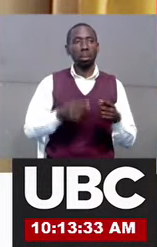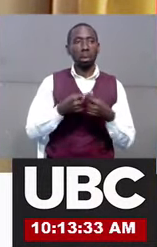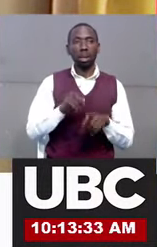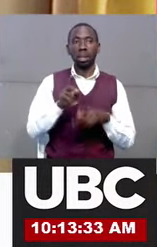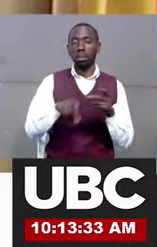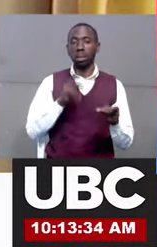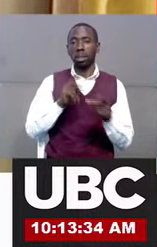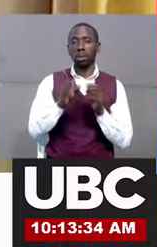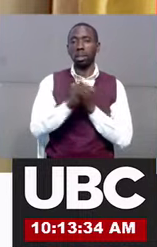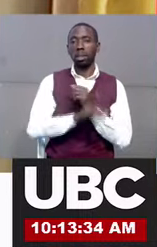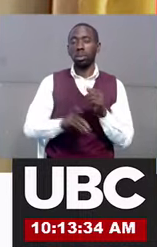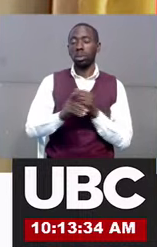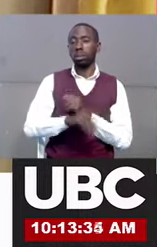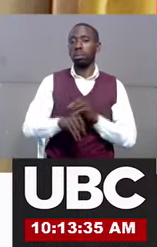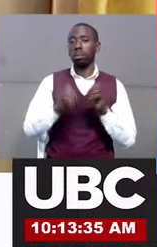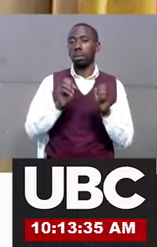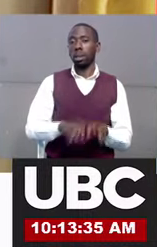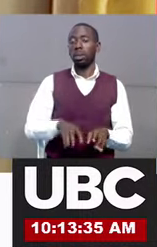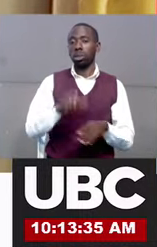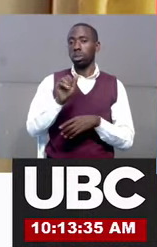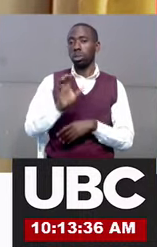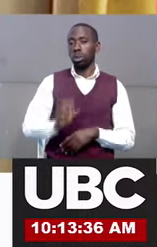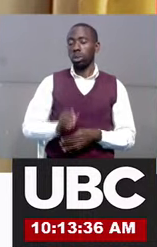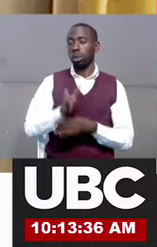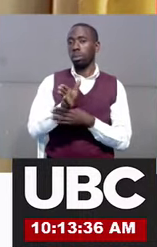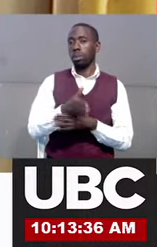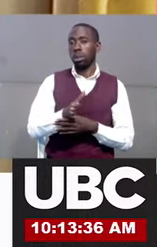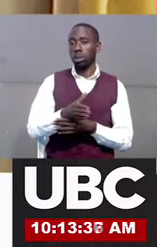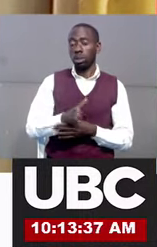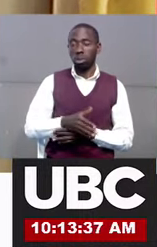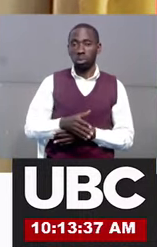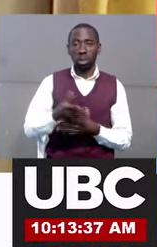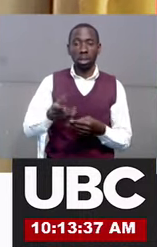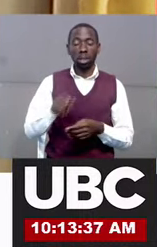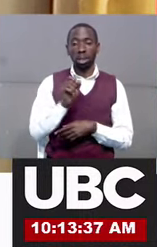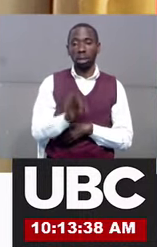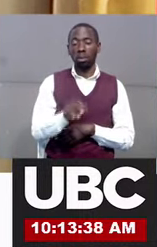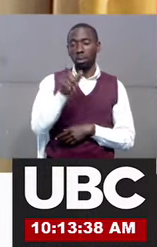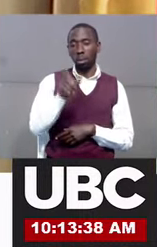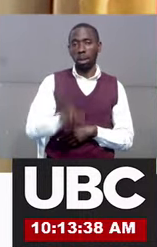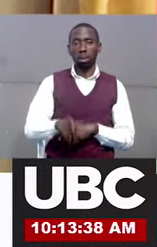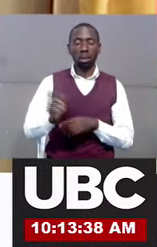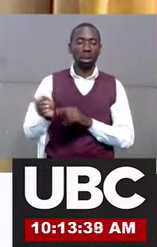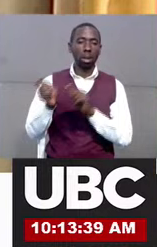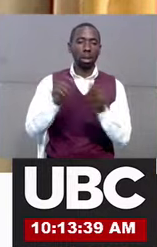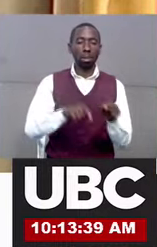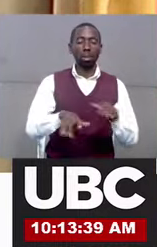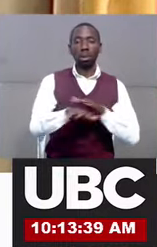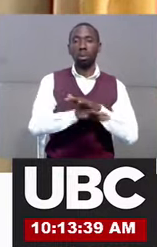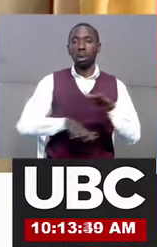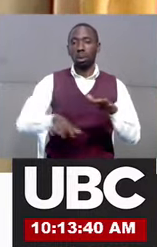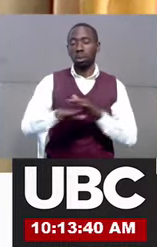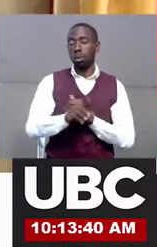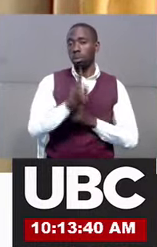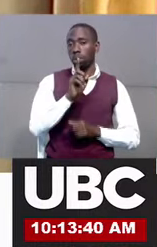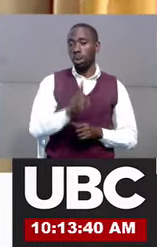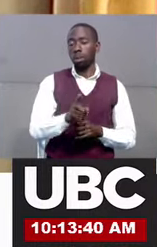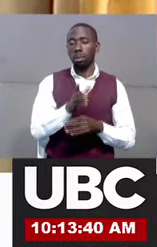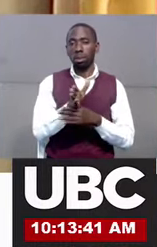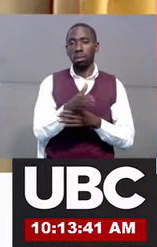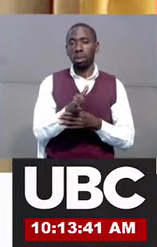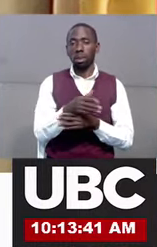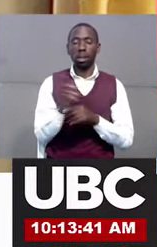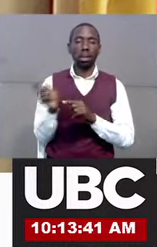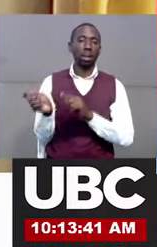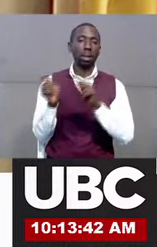district. So the ministry, you need to, one, somebody should go on ground, one of the ministers should go on ground